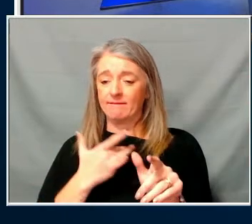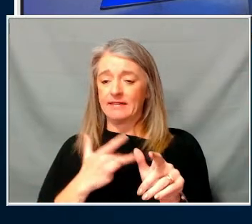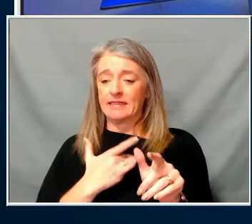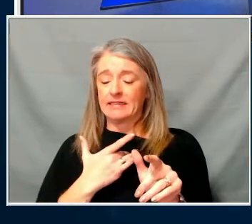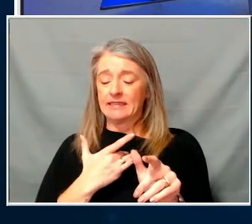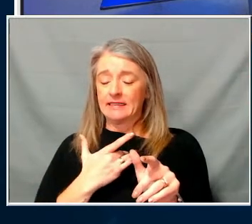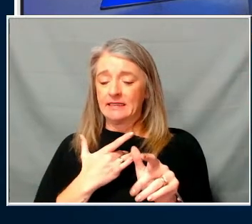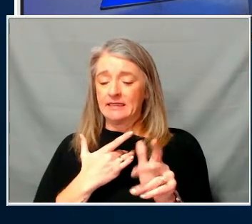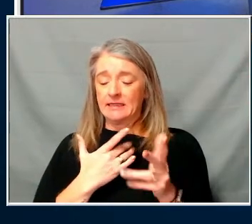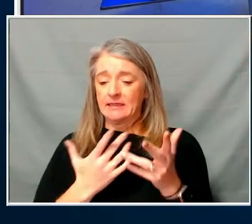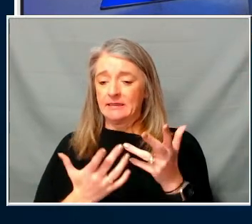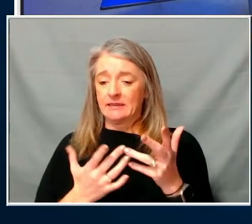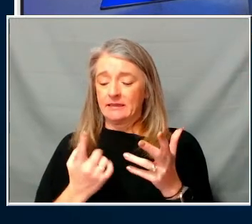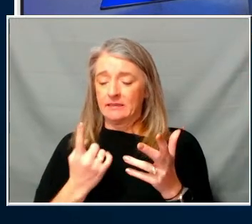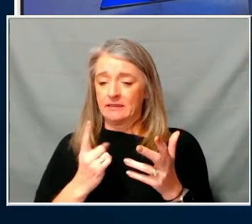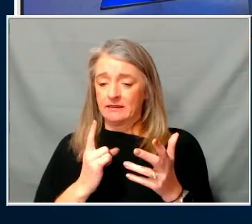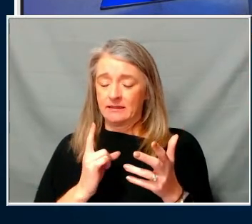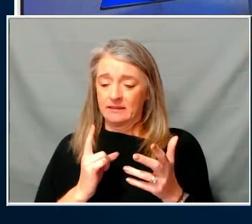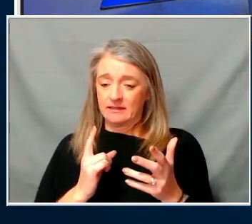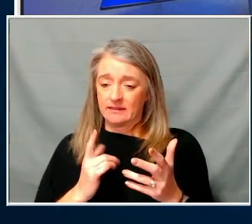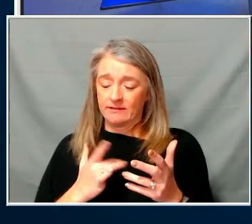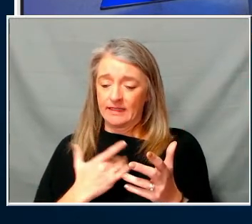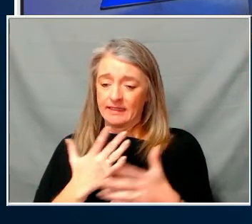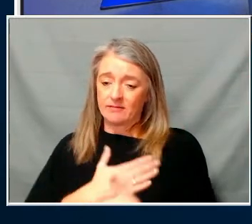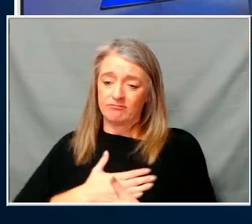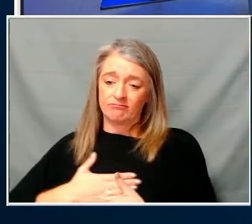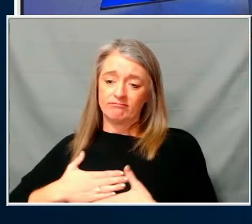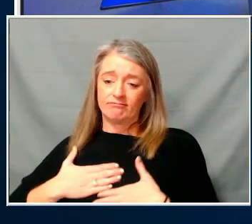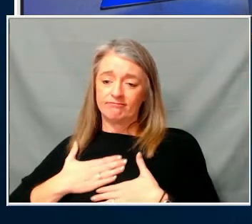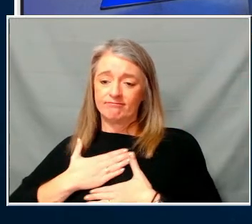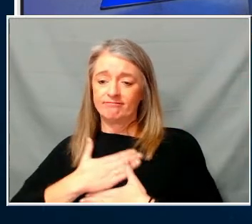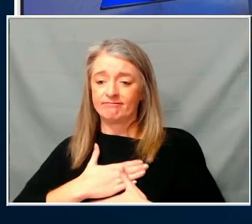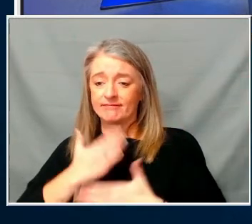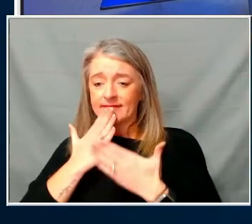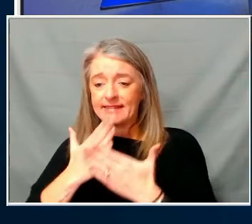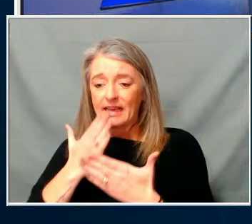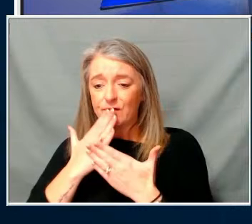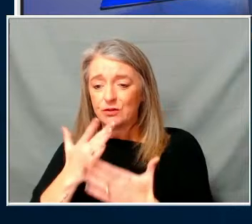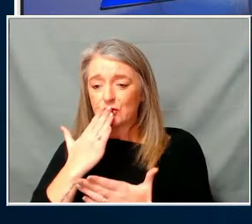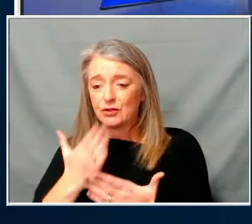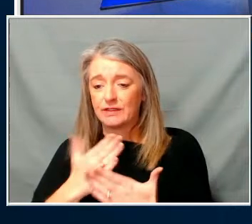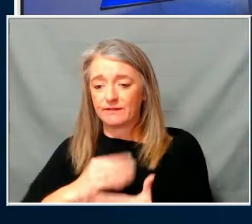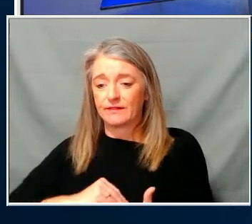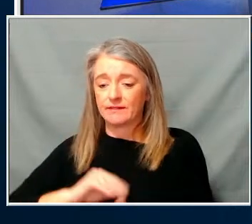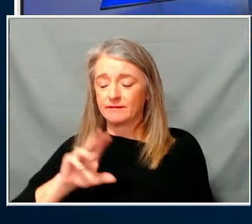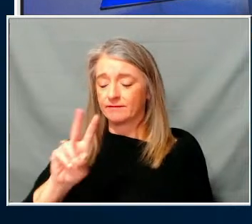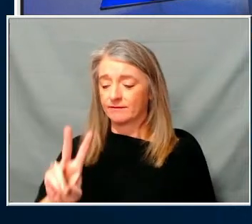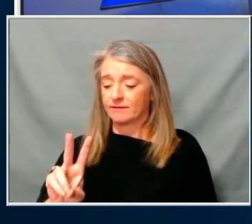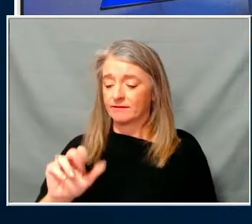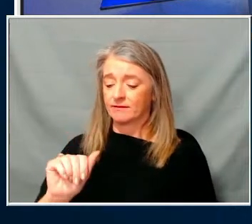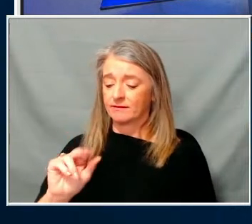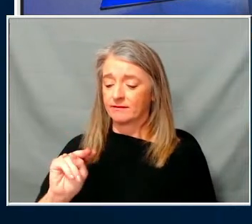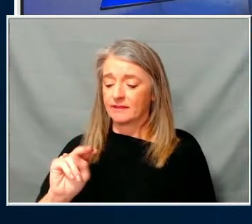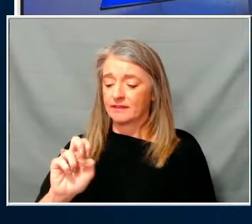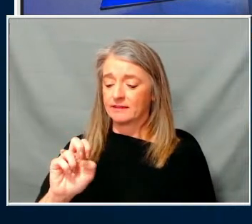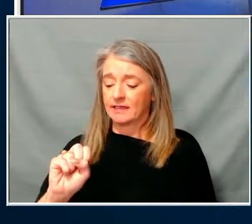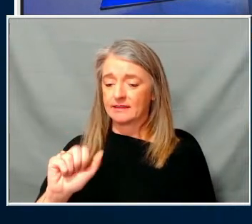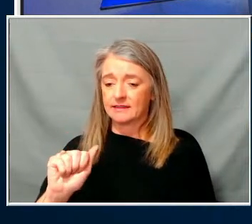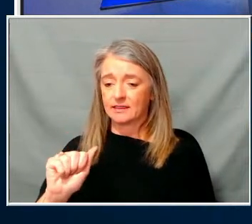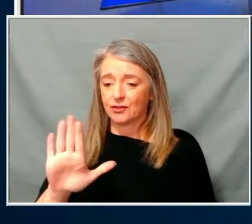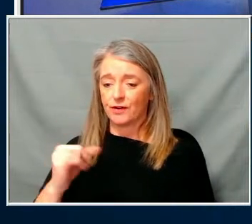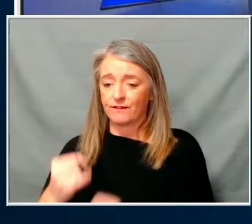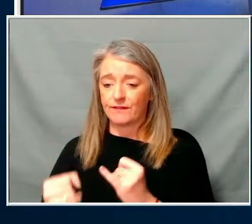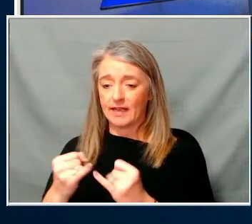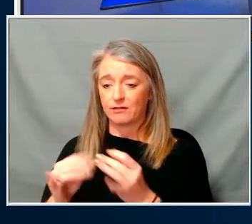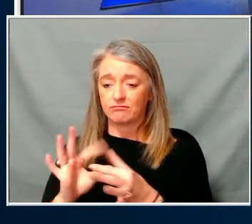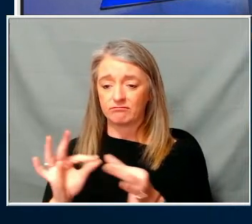just a load of gratitude is a good feeling. Vanessa, your final thoughts, and just what do you want people to know about